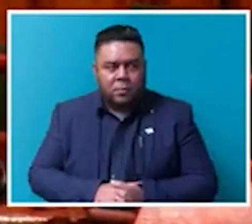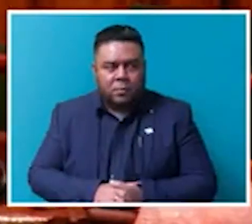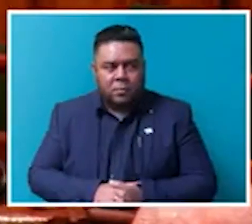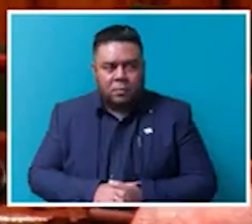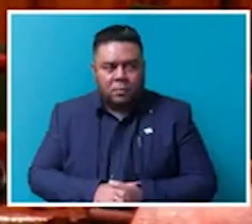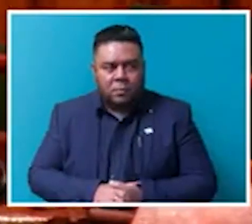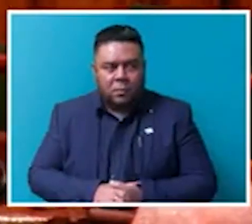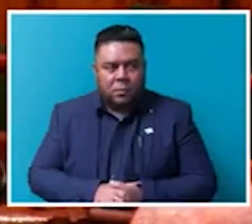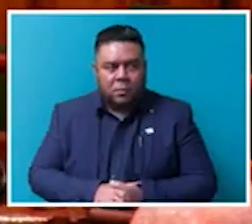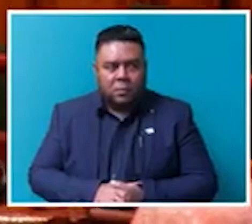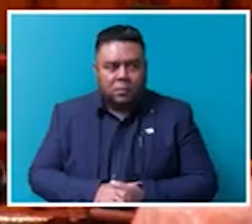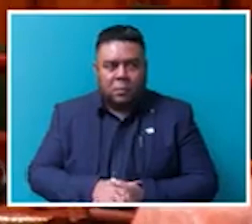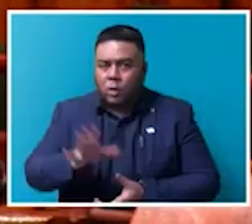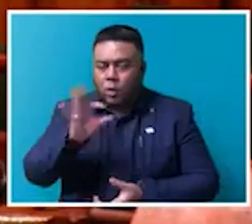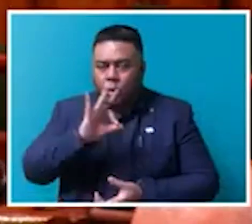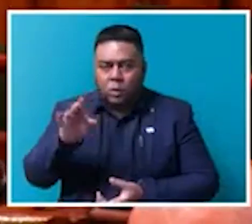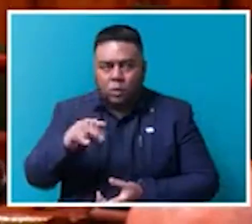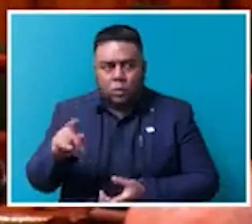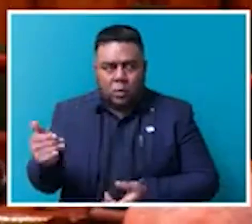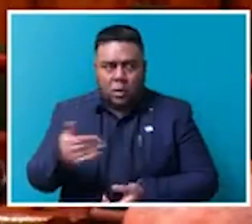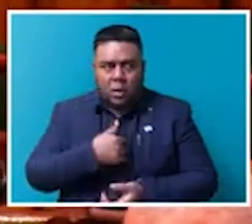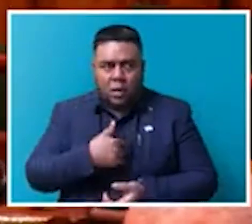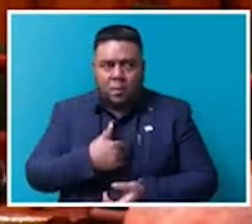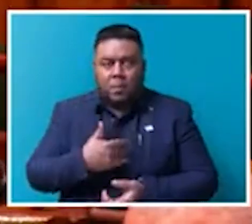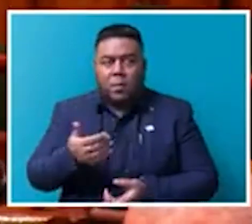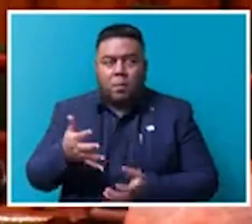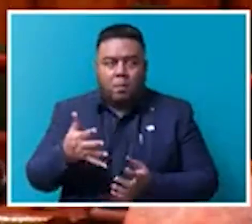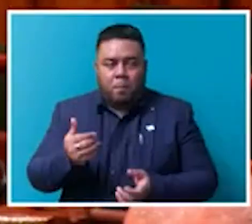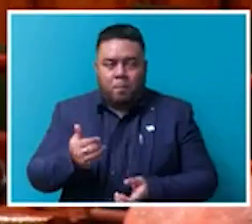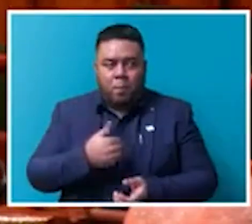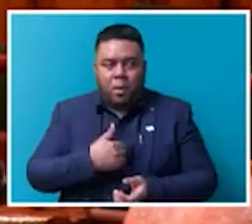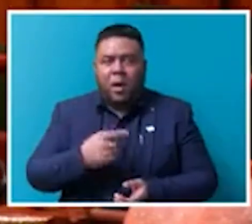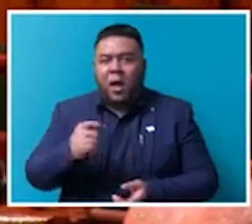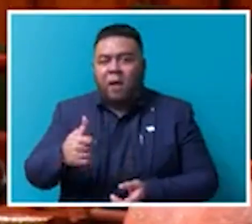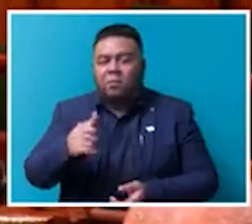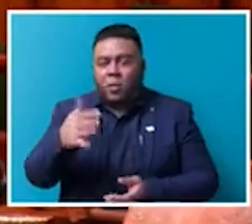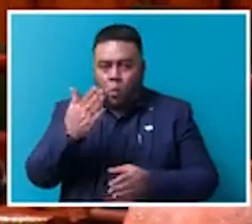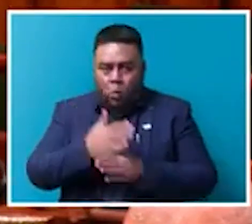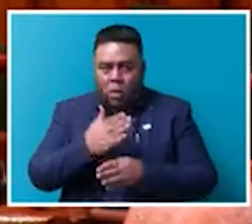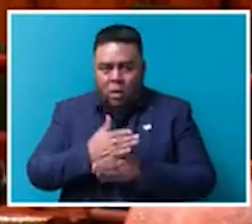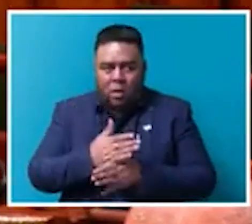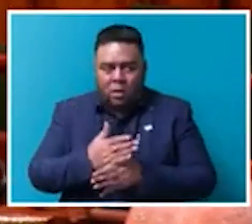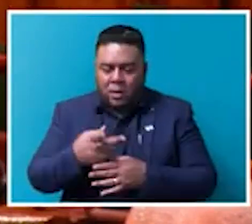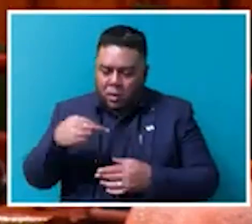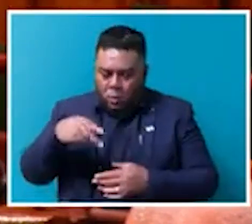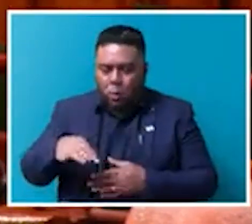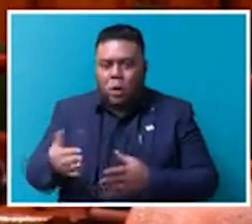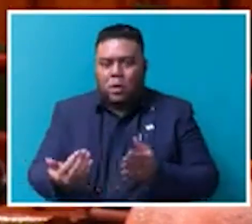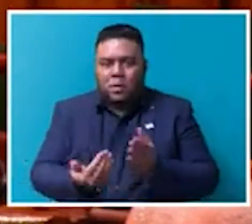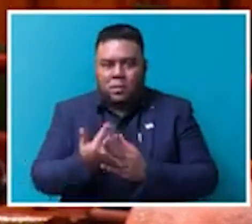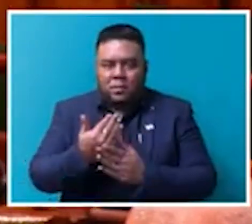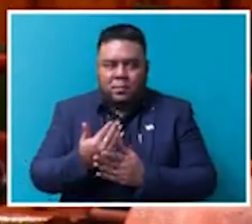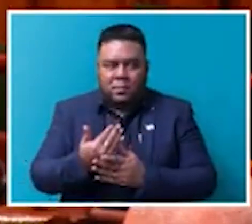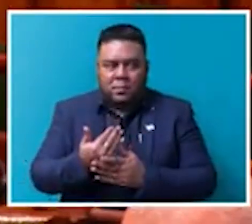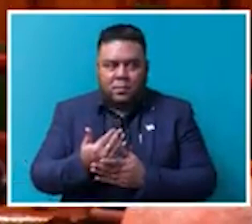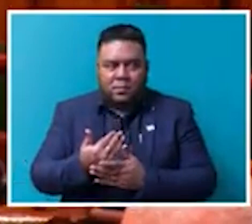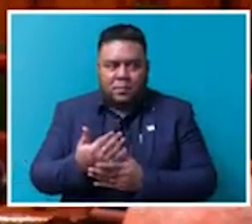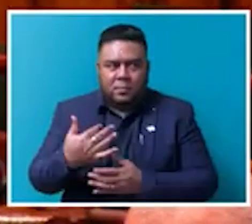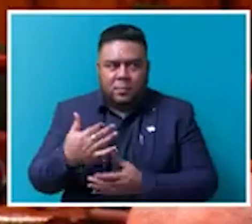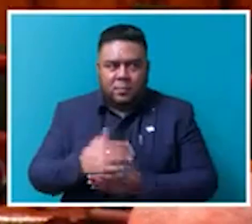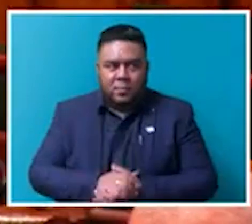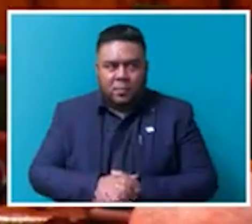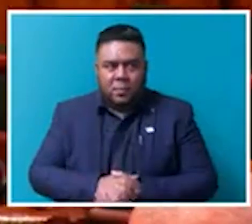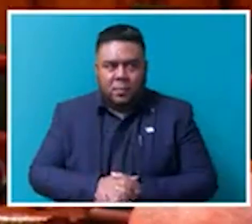So there's no need to come in the morning and crowd out. You can come in after work and just walk in and lodge for your application, whether it